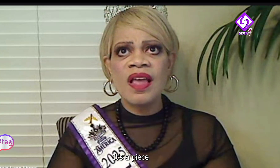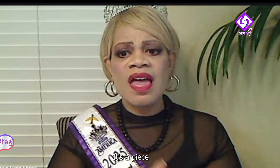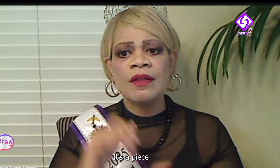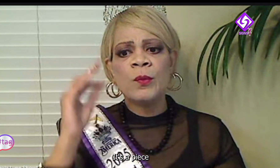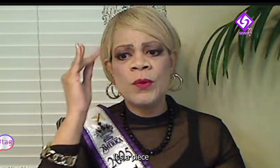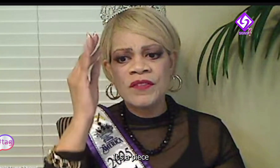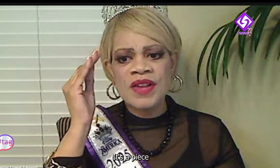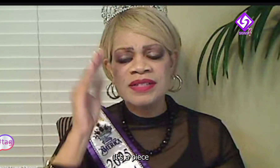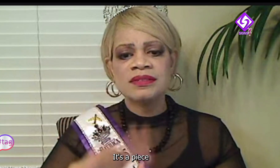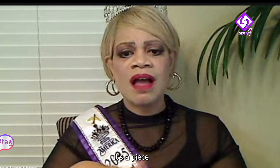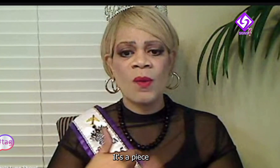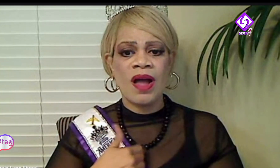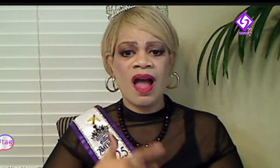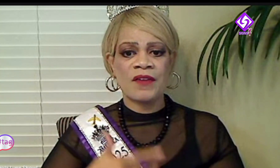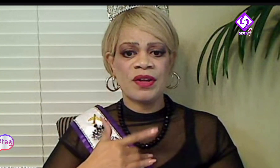It's a piece